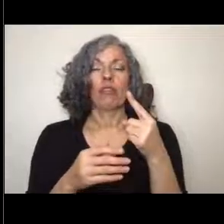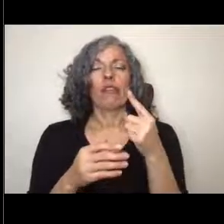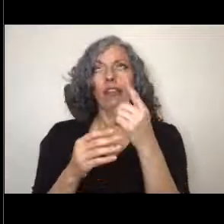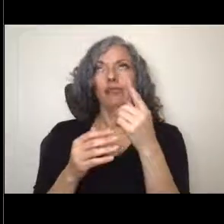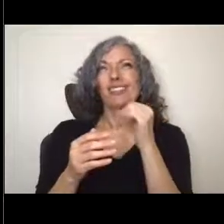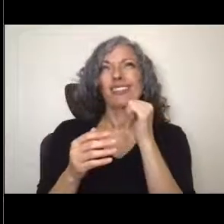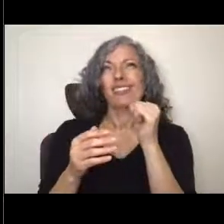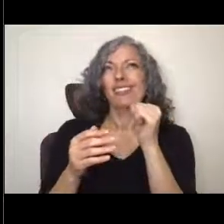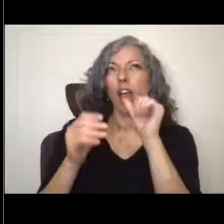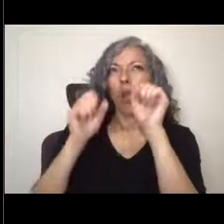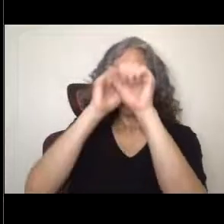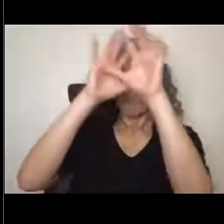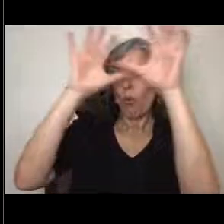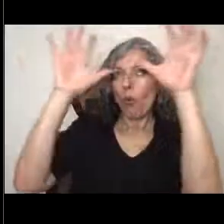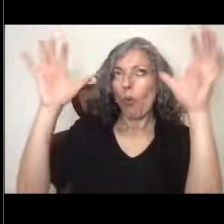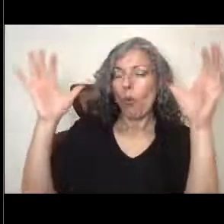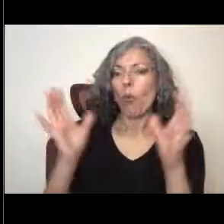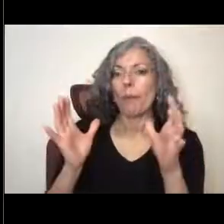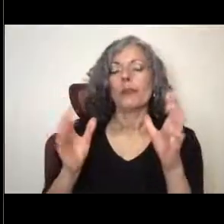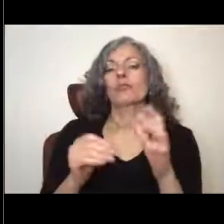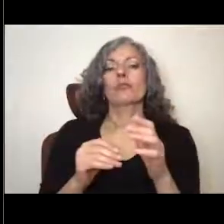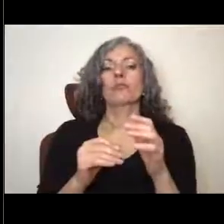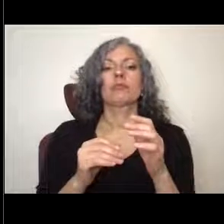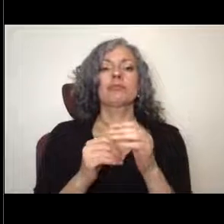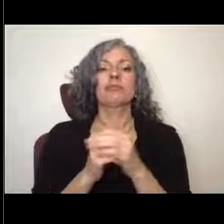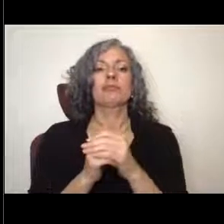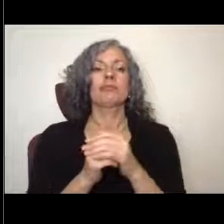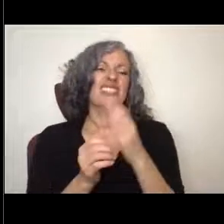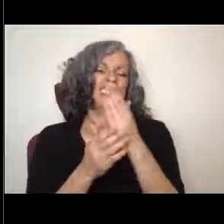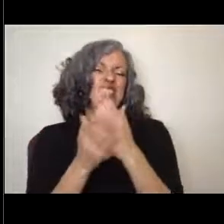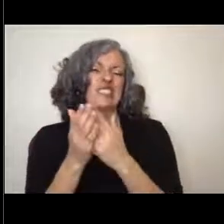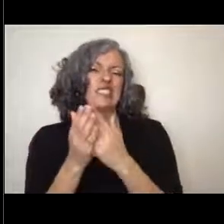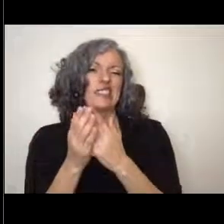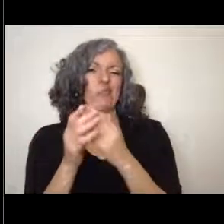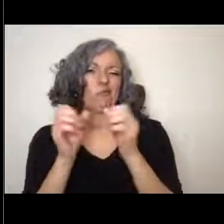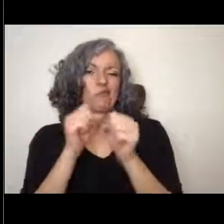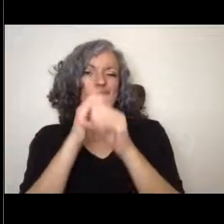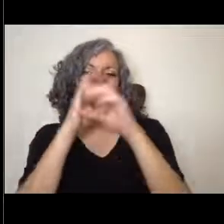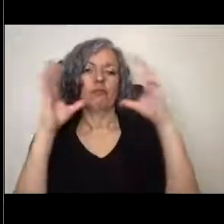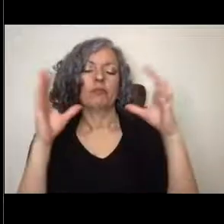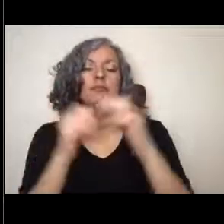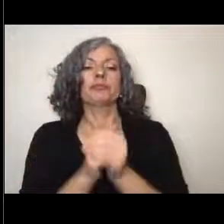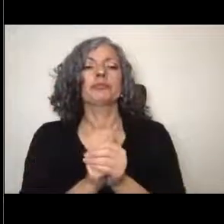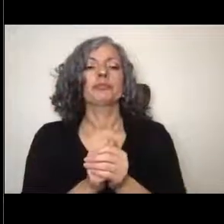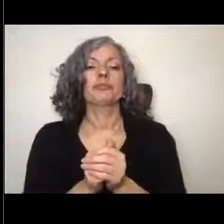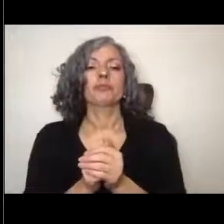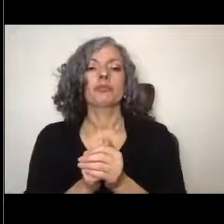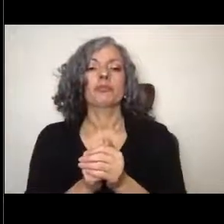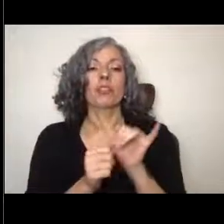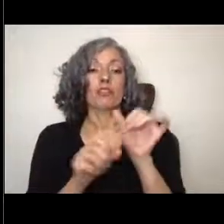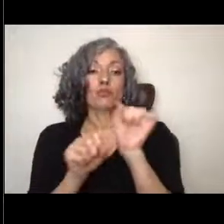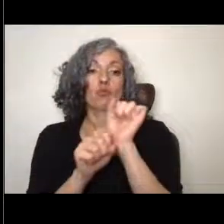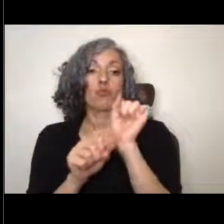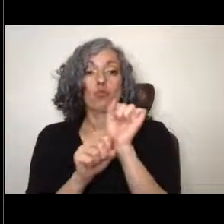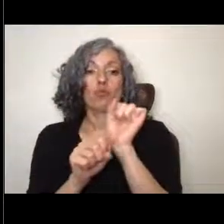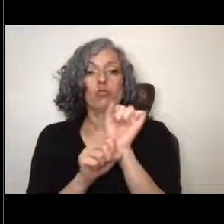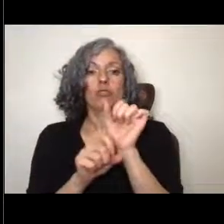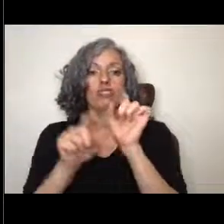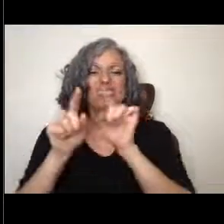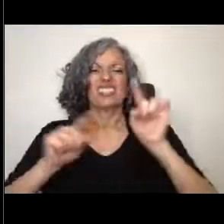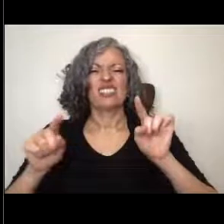have projects that the Energy Commission plans to fund, and GOBIS is working on some hydrogen projects,